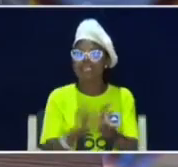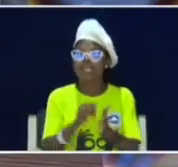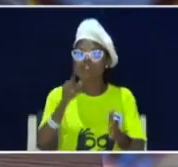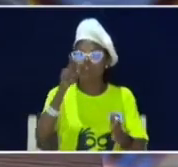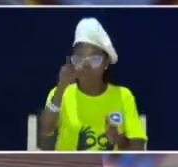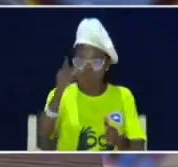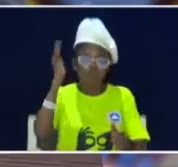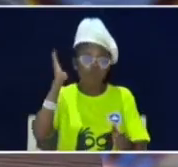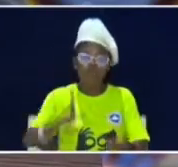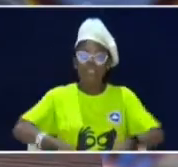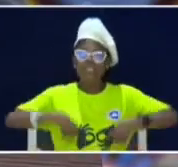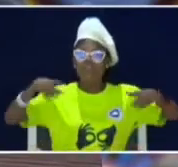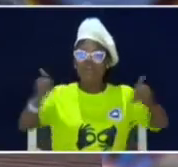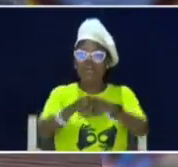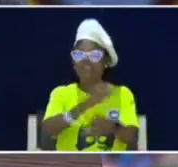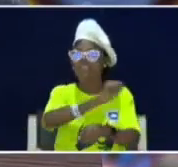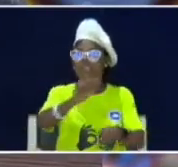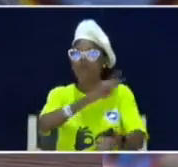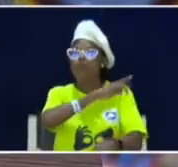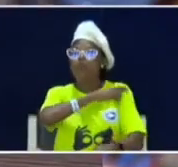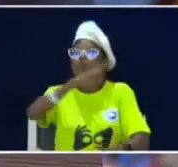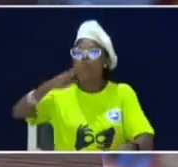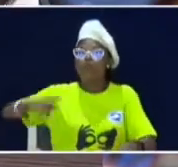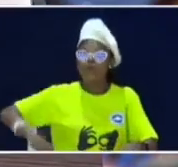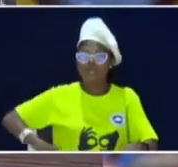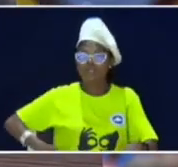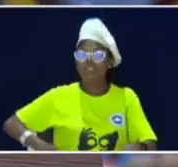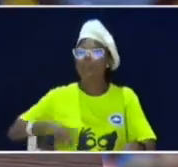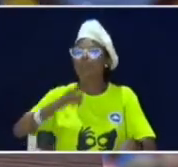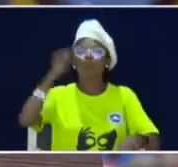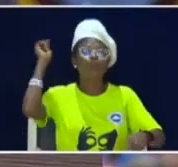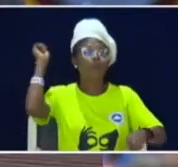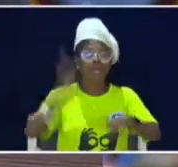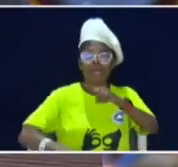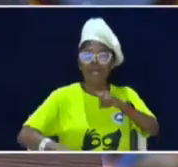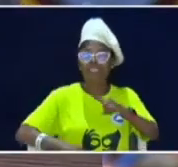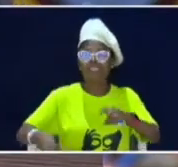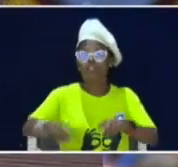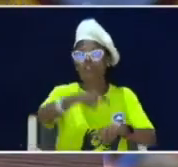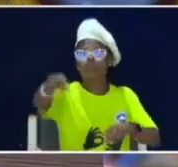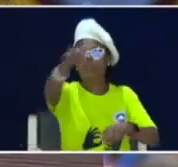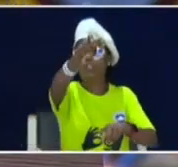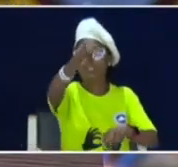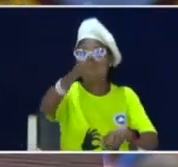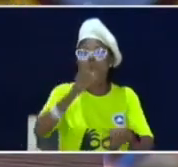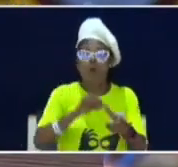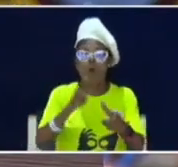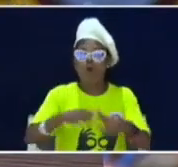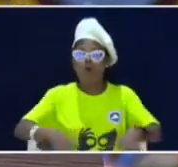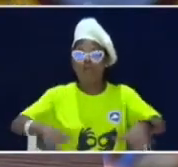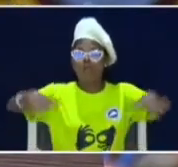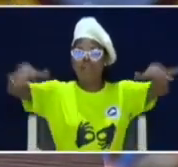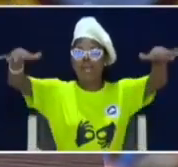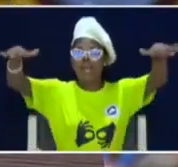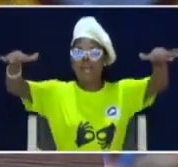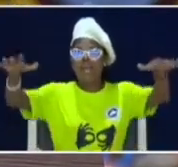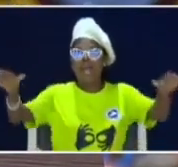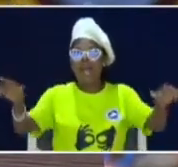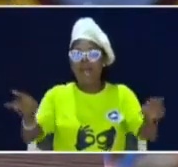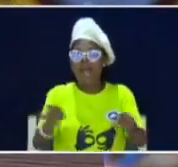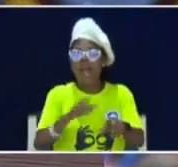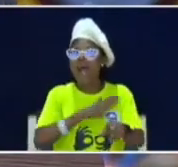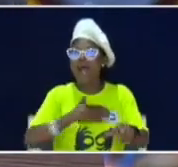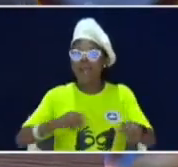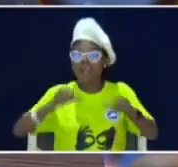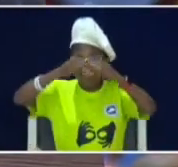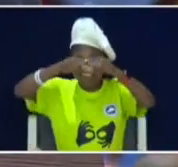as a royalty. You cannot journey or fly with the King of Kings and remain the same negatively.